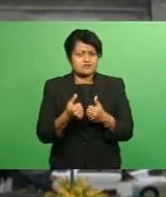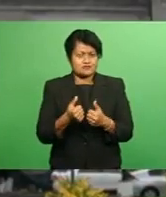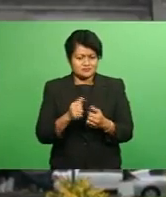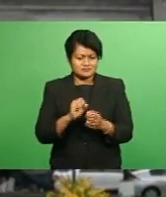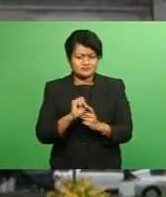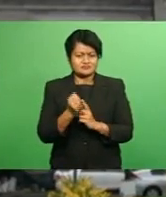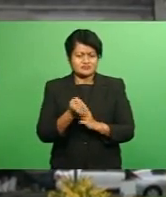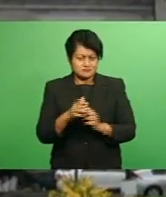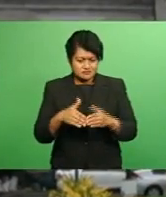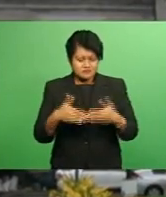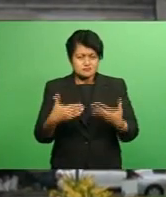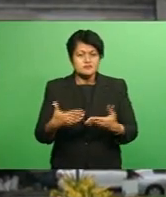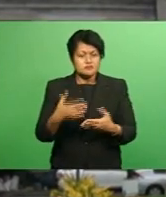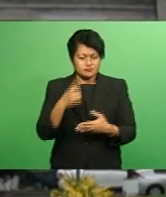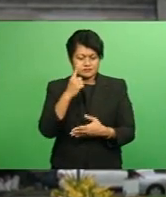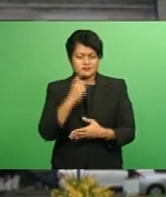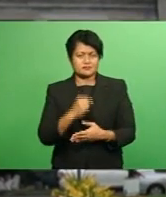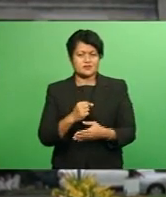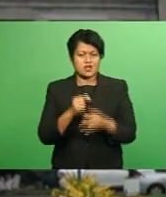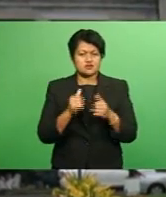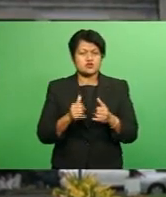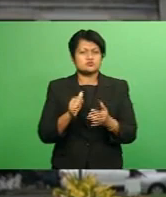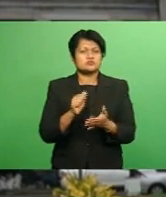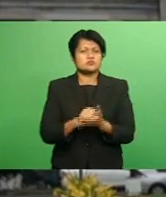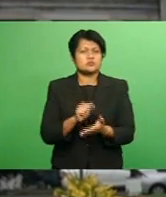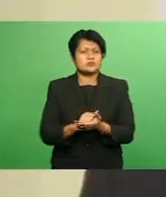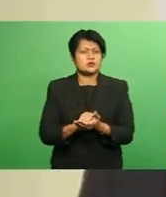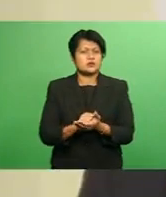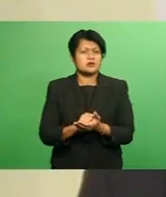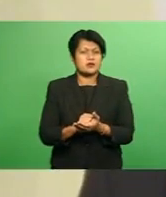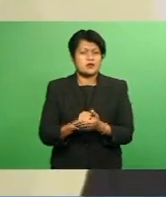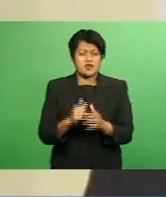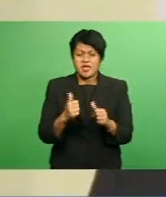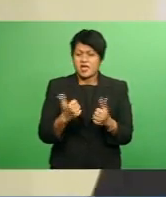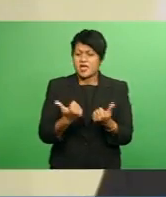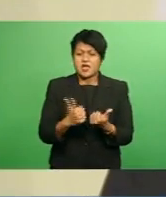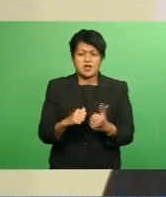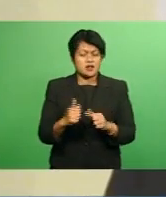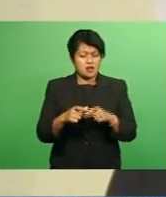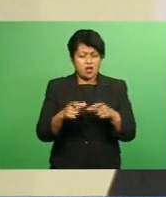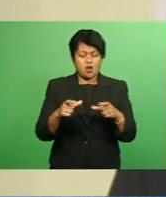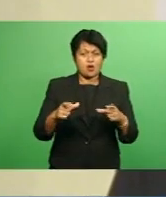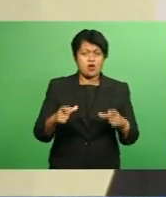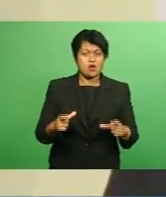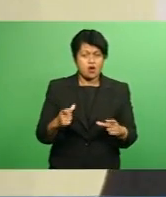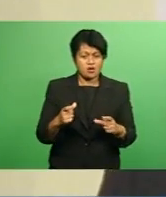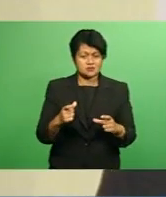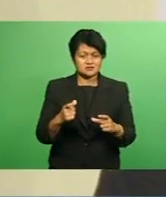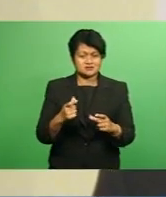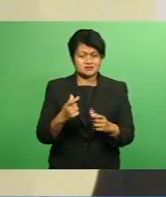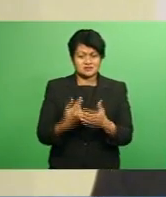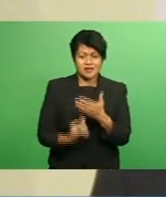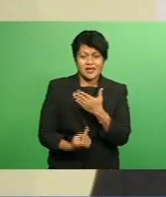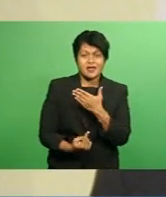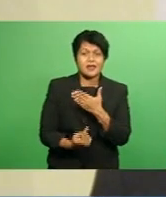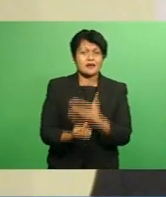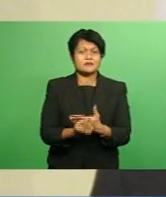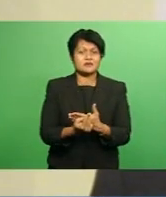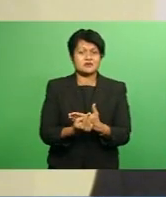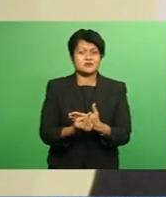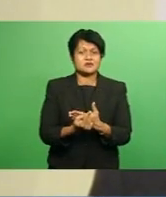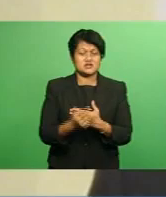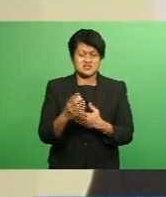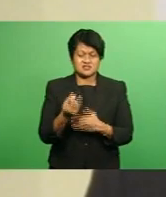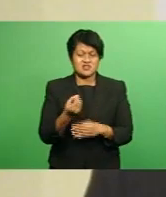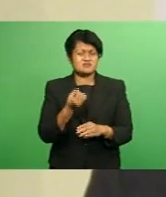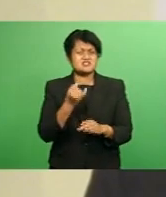giving evidence in the courtroom. Any court process, in particular criminal cases, obviously we all know, can be quite